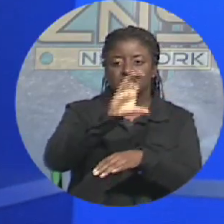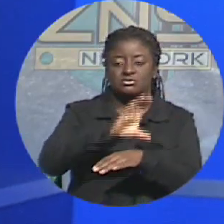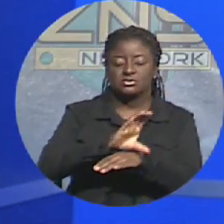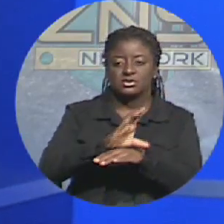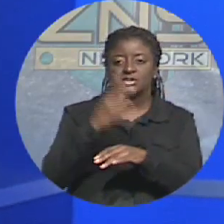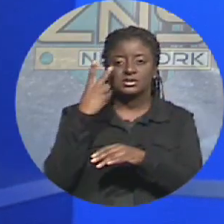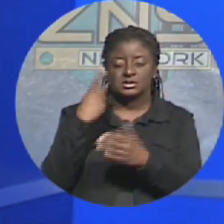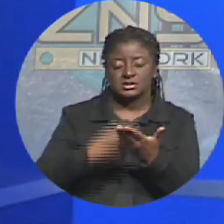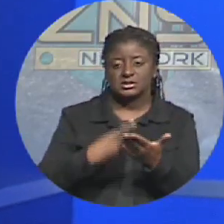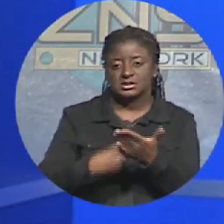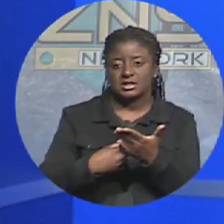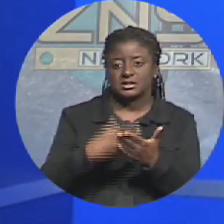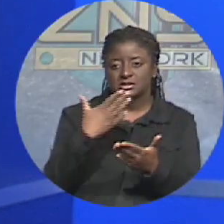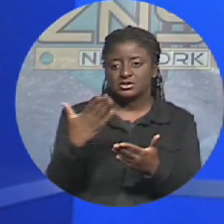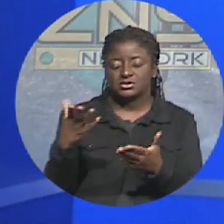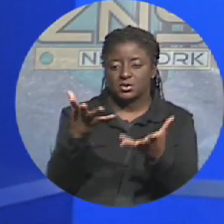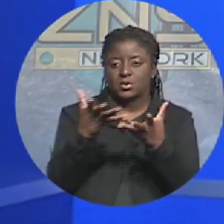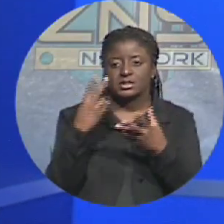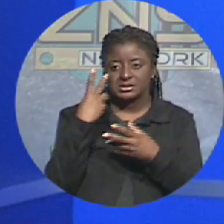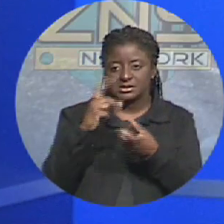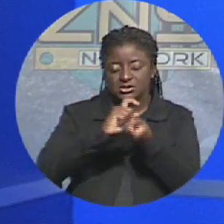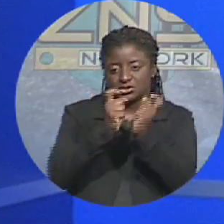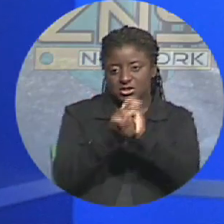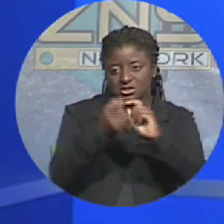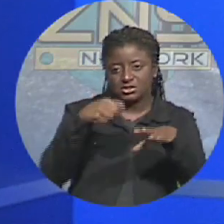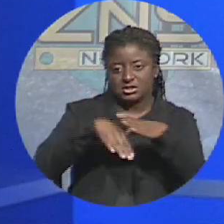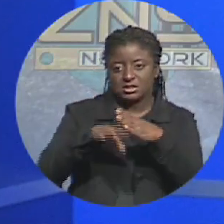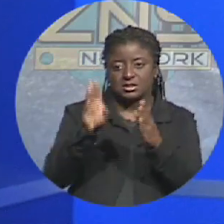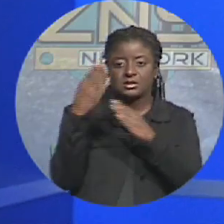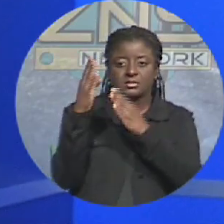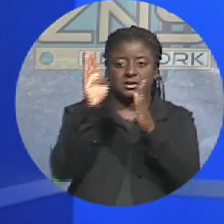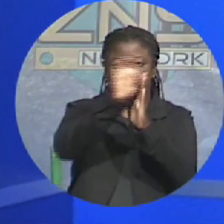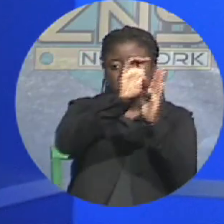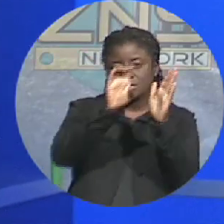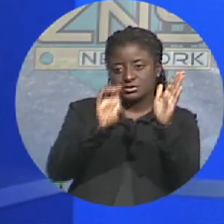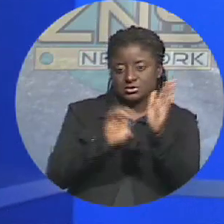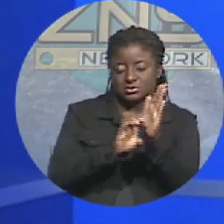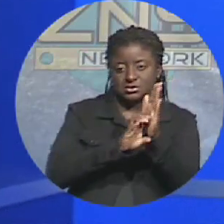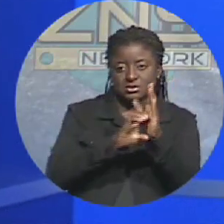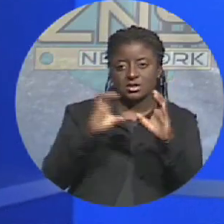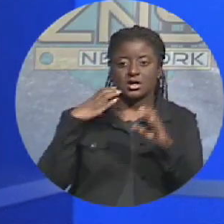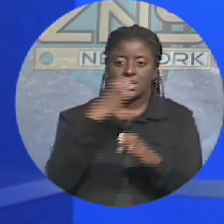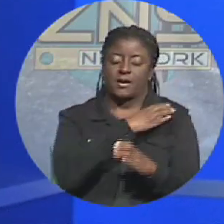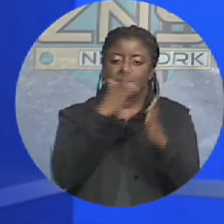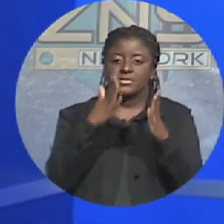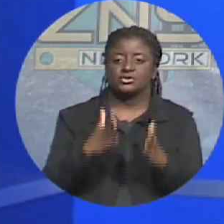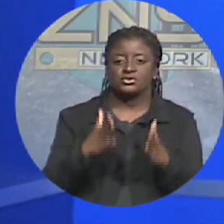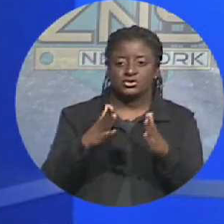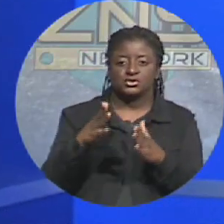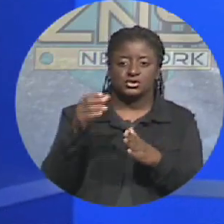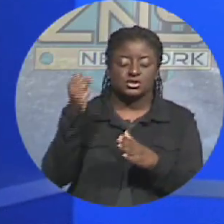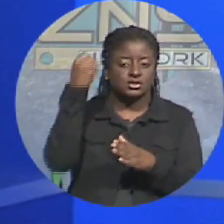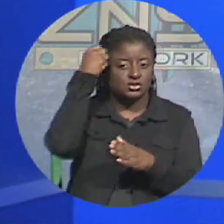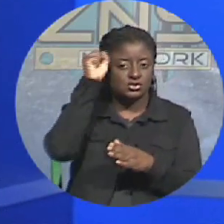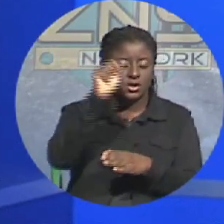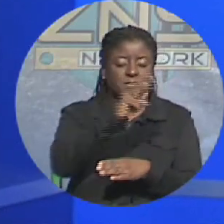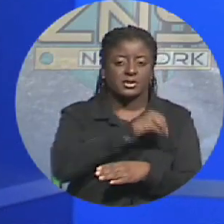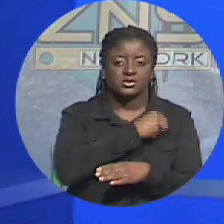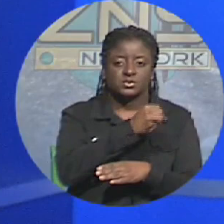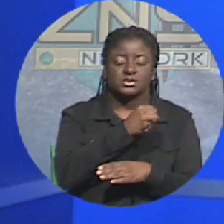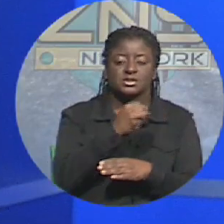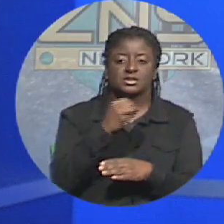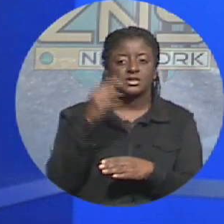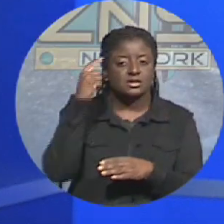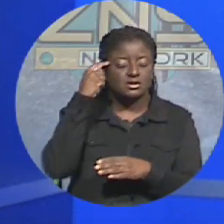see changed in the Constitution. Commission Chairman Sean McQueenie not only considered those recommendations and questions, but stressed the real